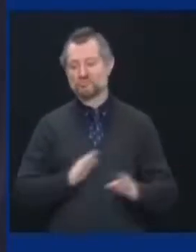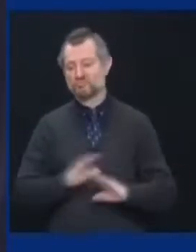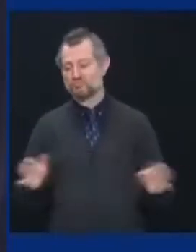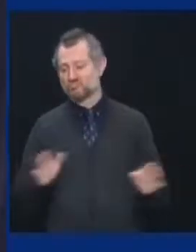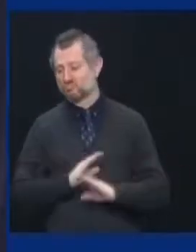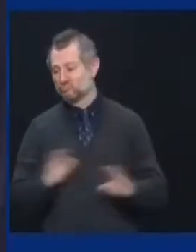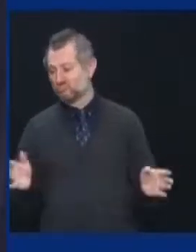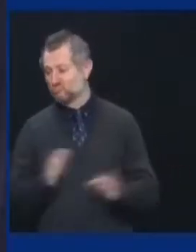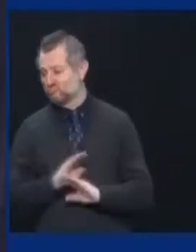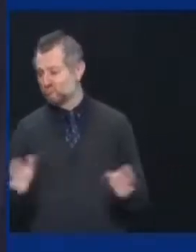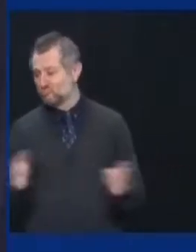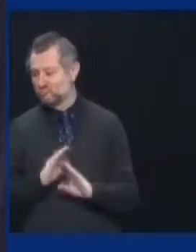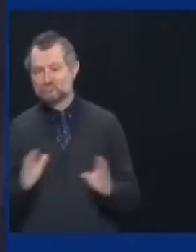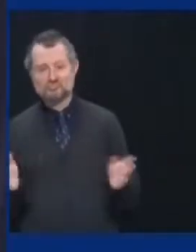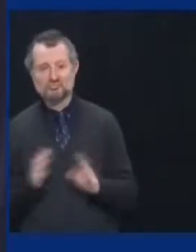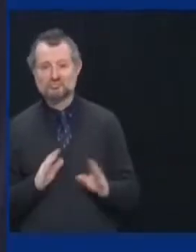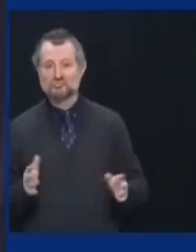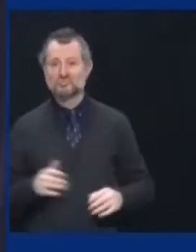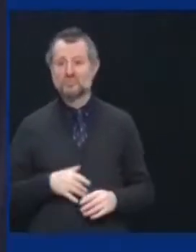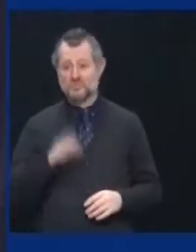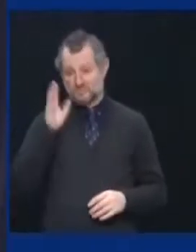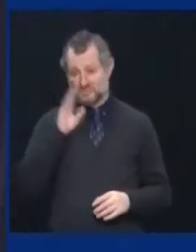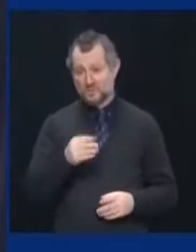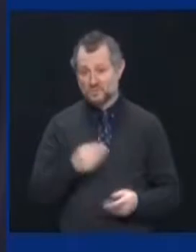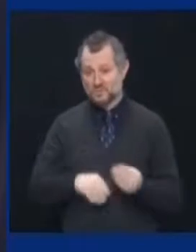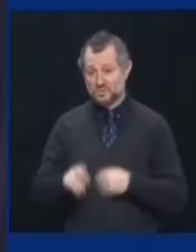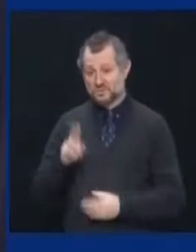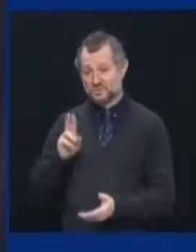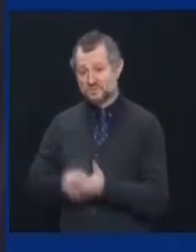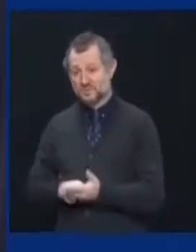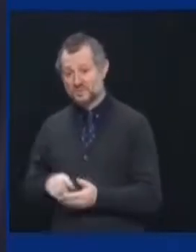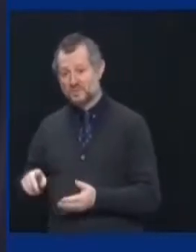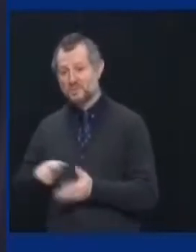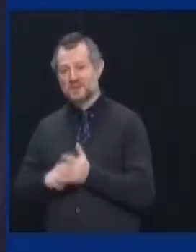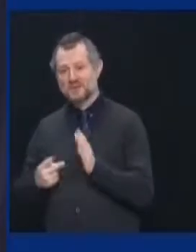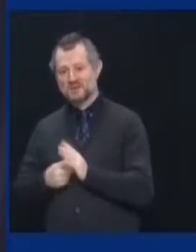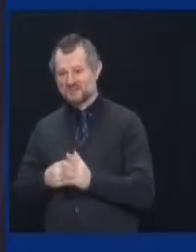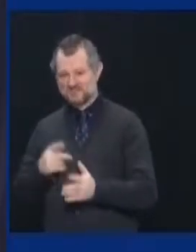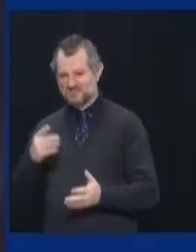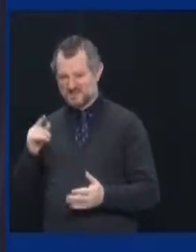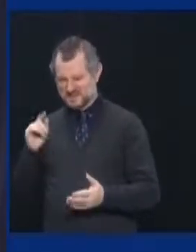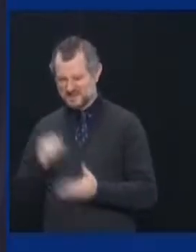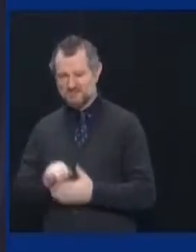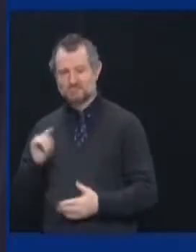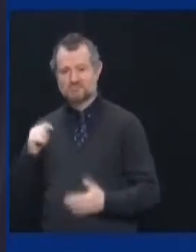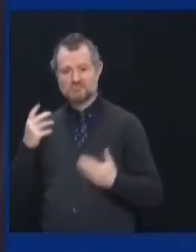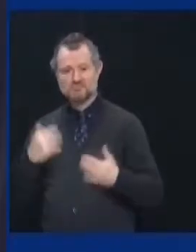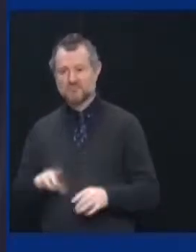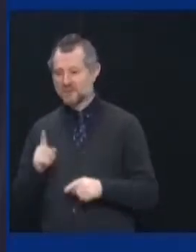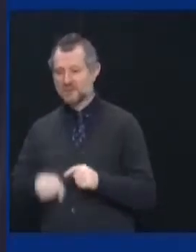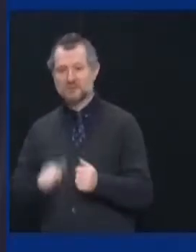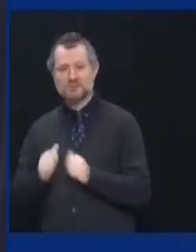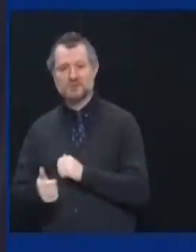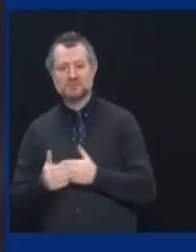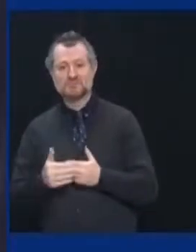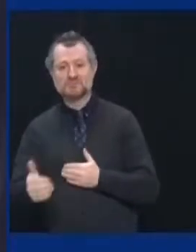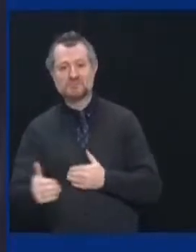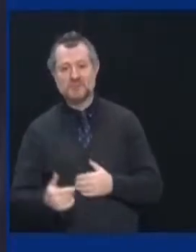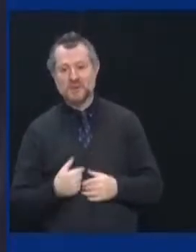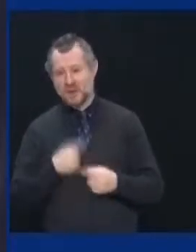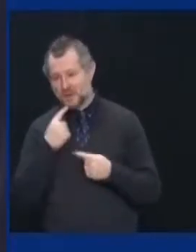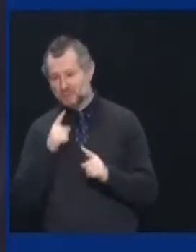you know, when the budget is signed, the budget is signed. And I said months